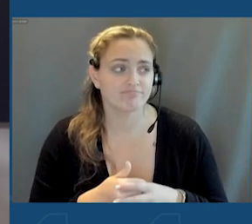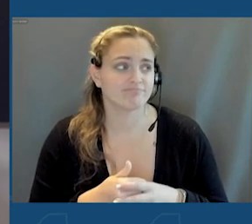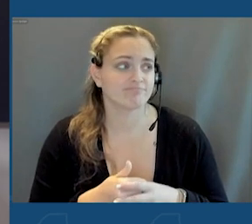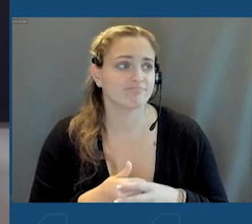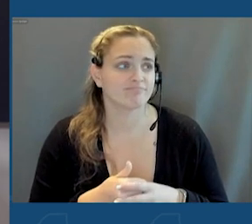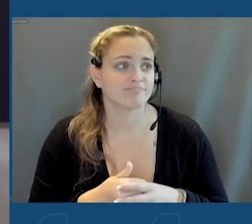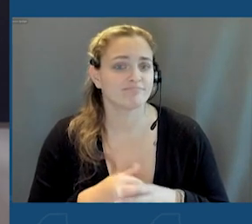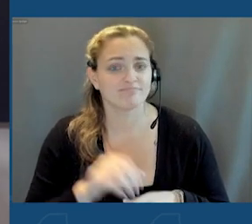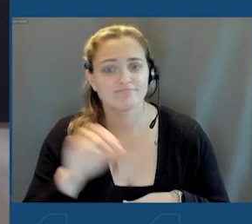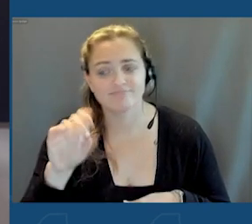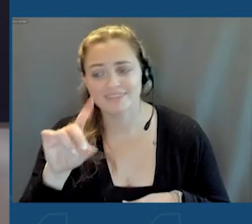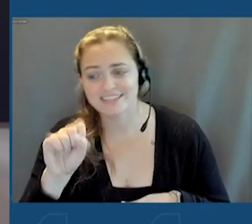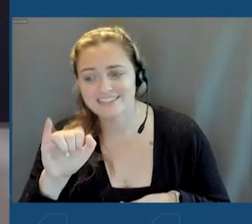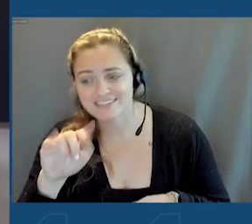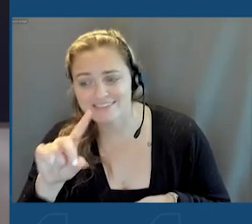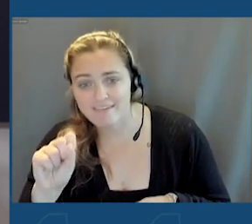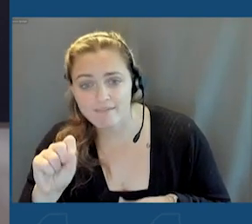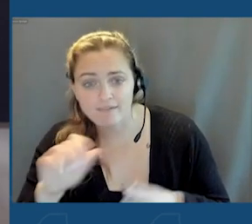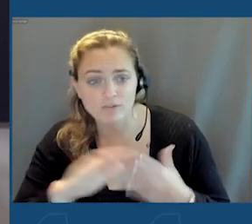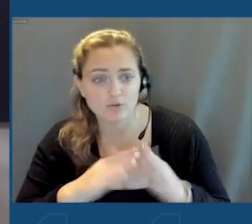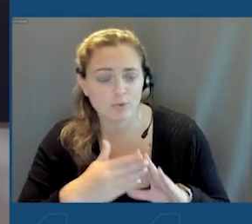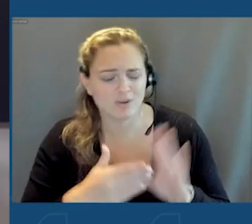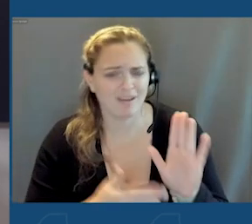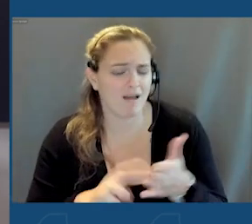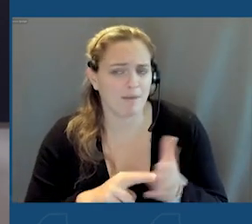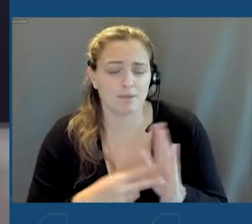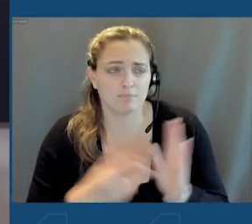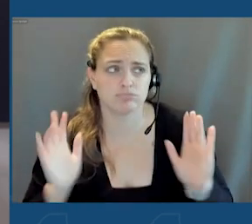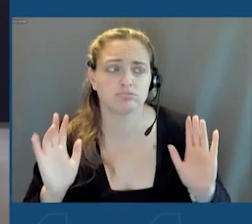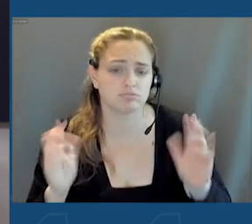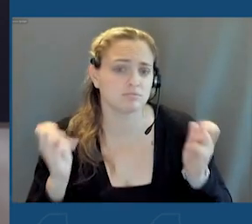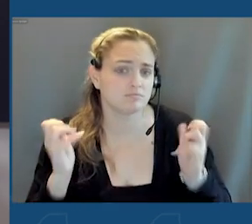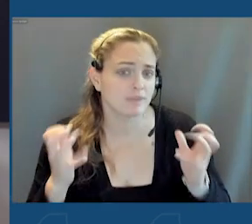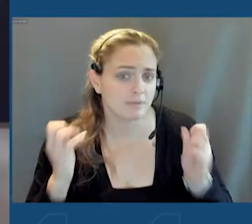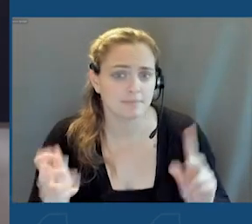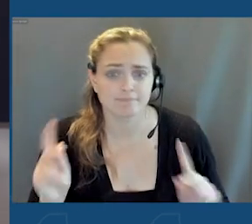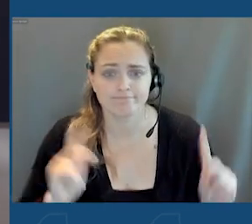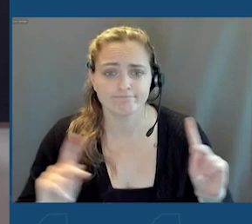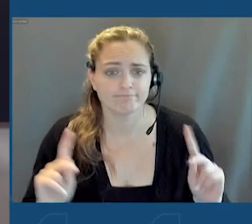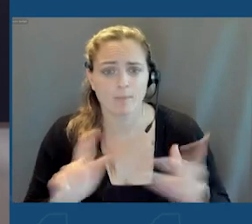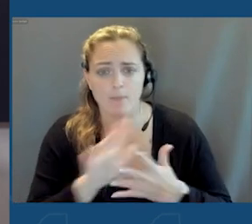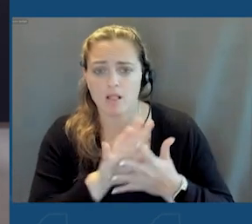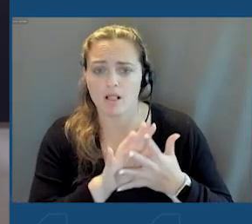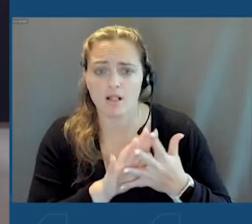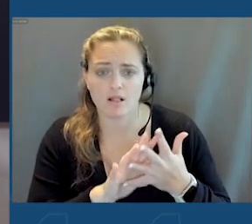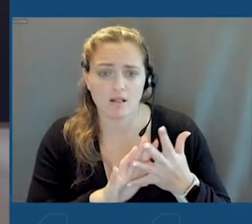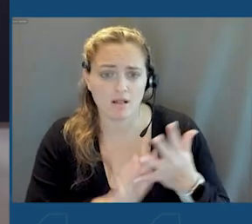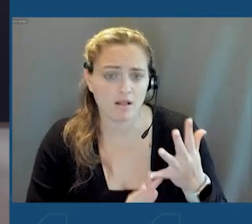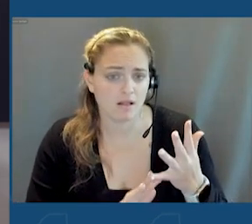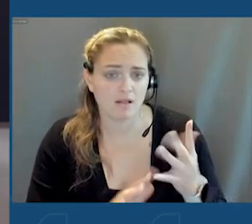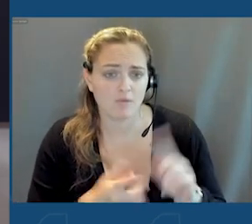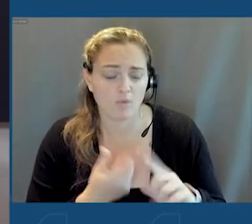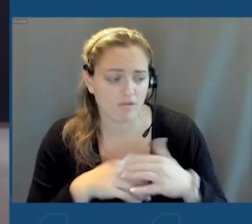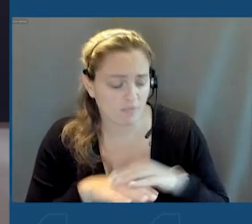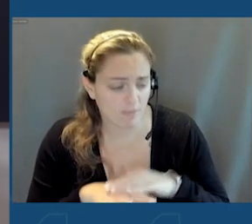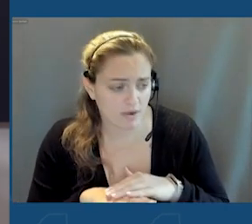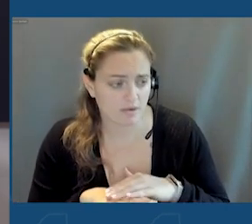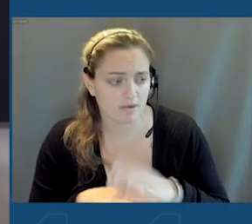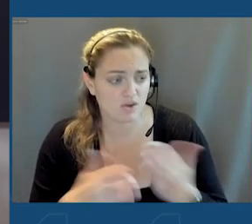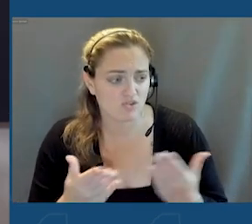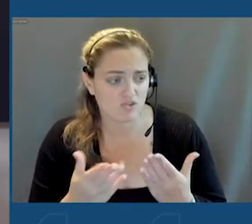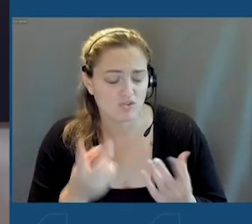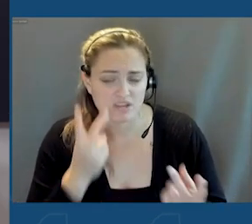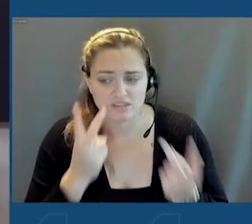Sands community that are. I mean, it's just so many people that when they come here, they see